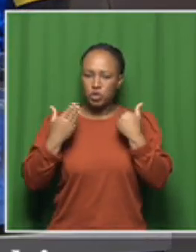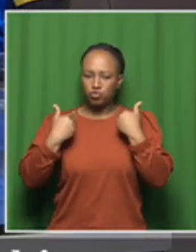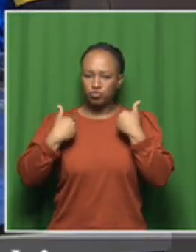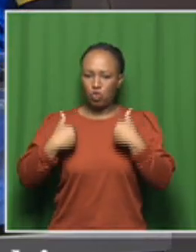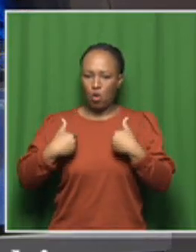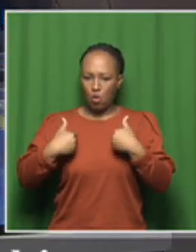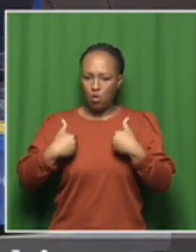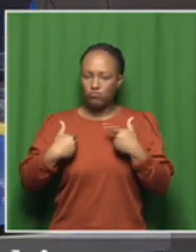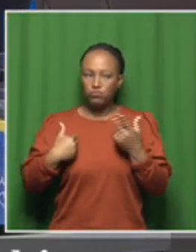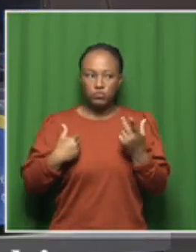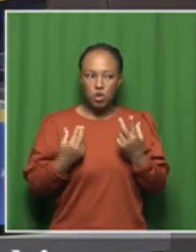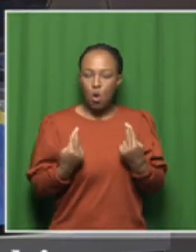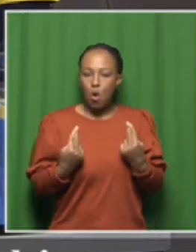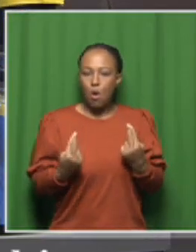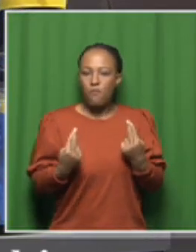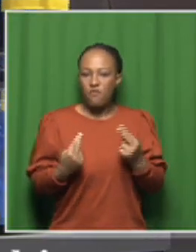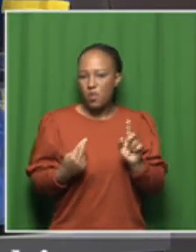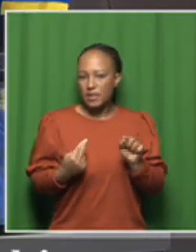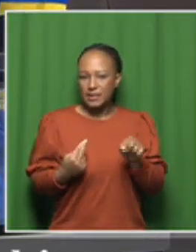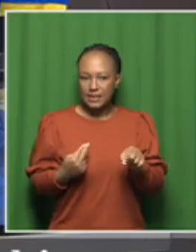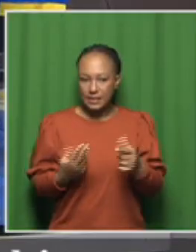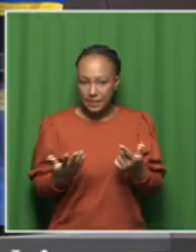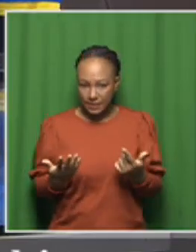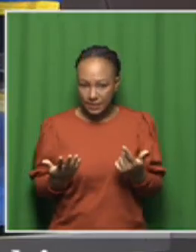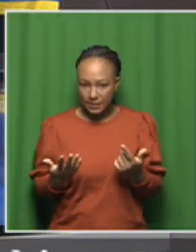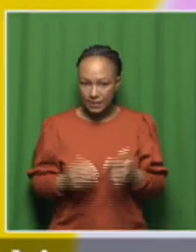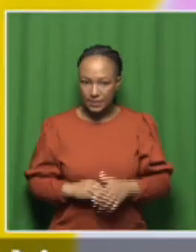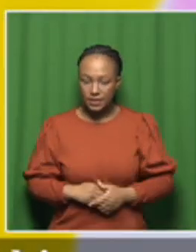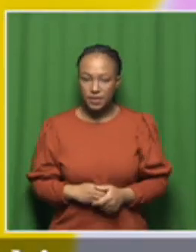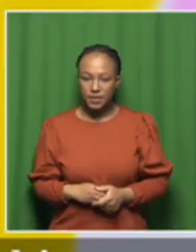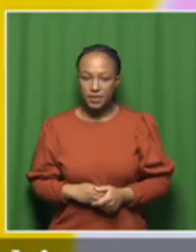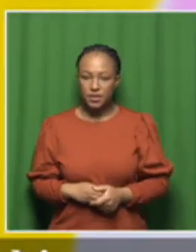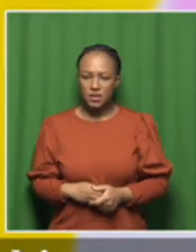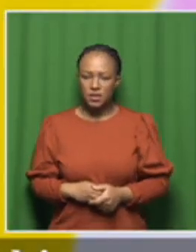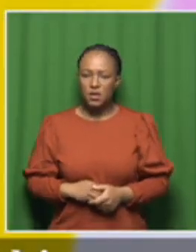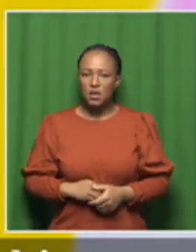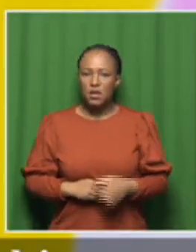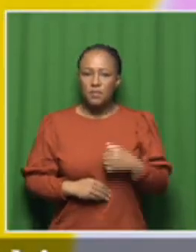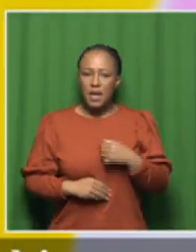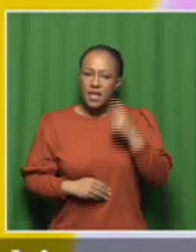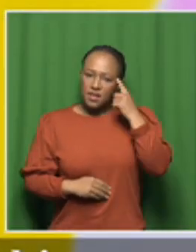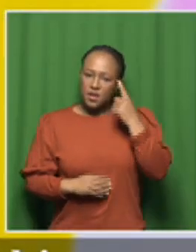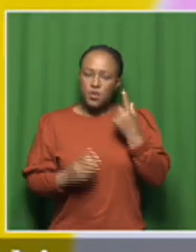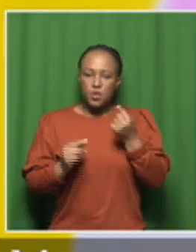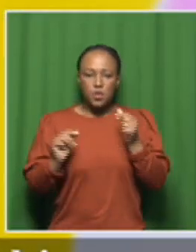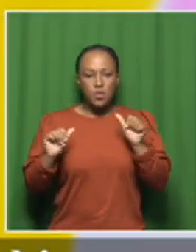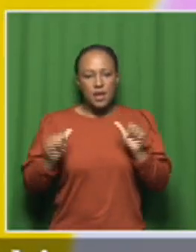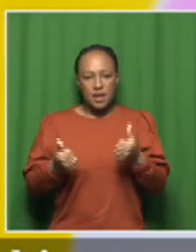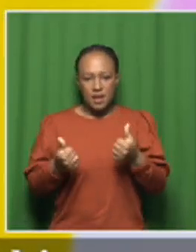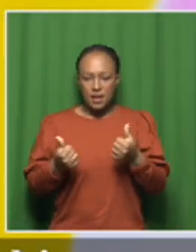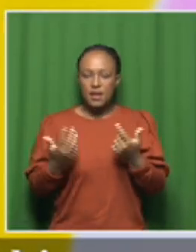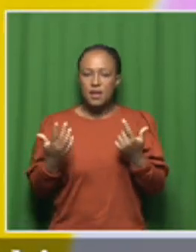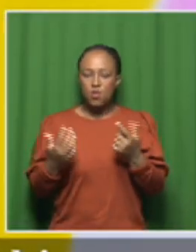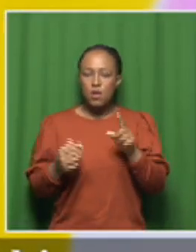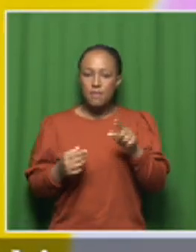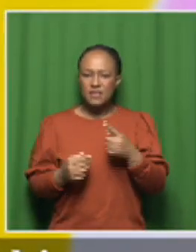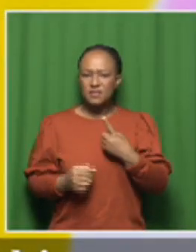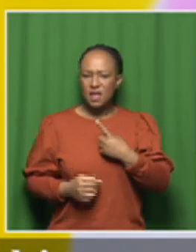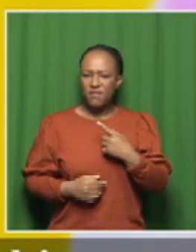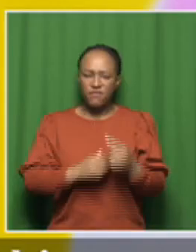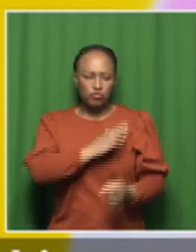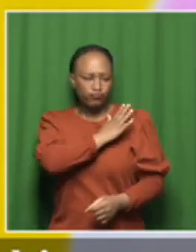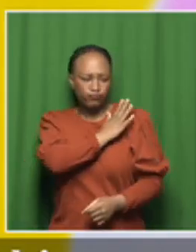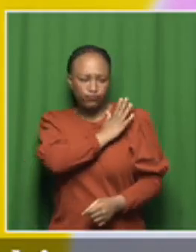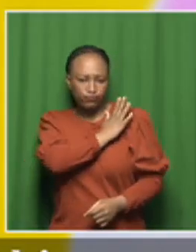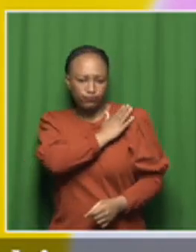point? What's our contribution at large on that front? I think we've done well. I think we need to pat ourselves on the back a bit. I